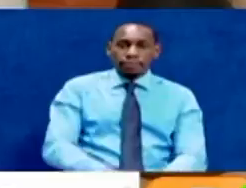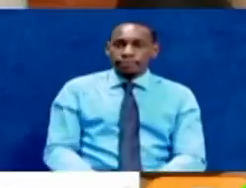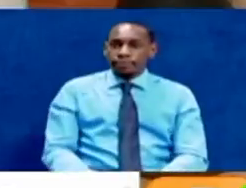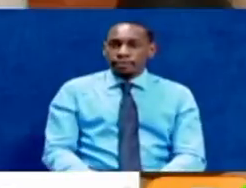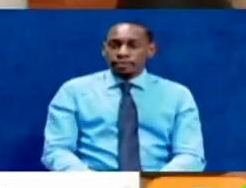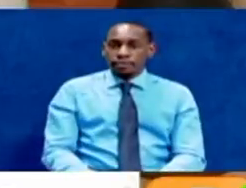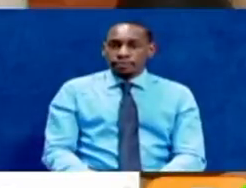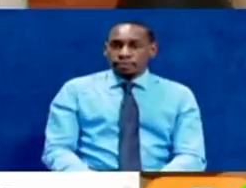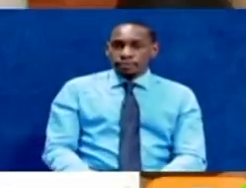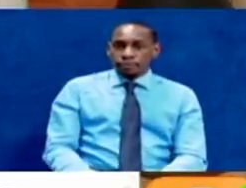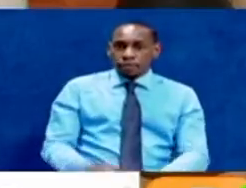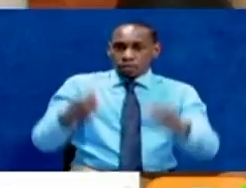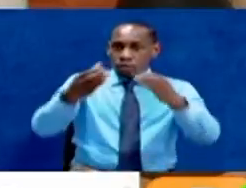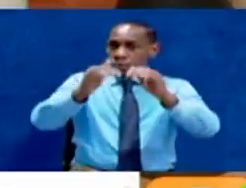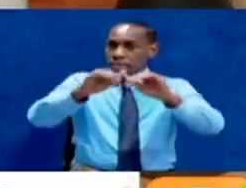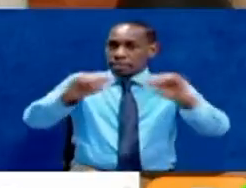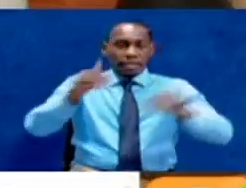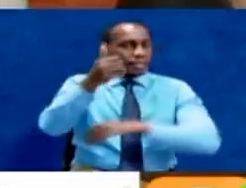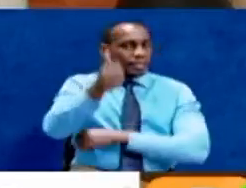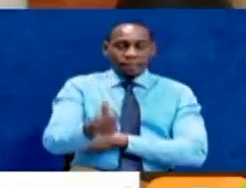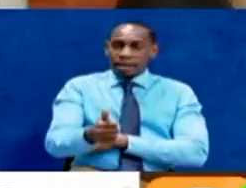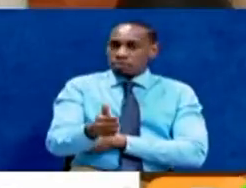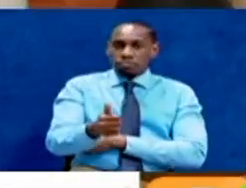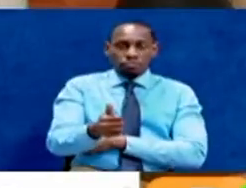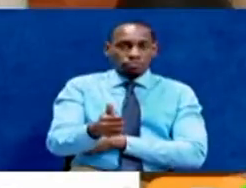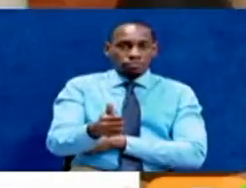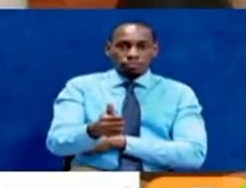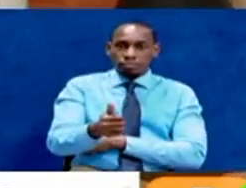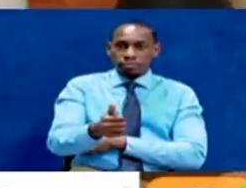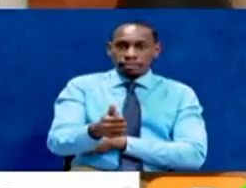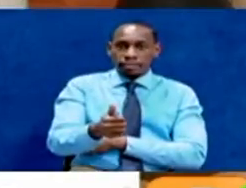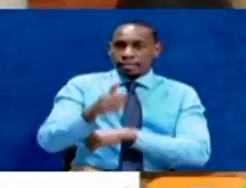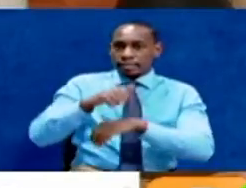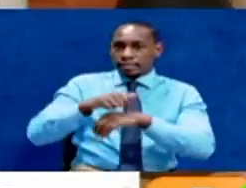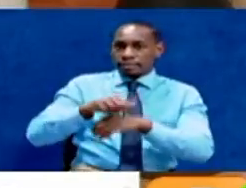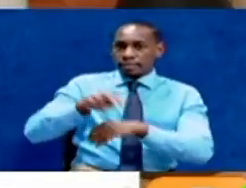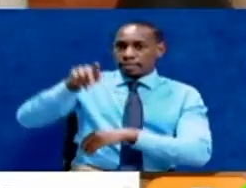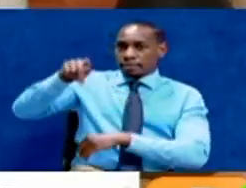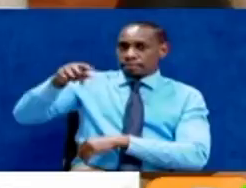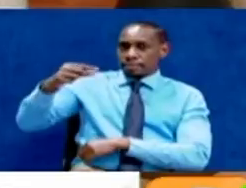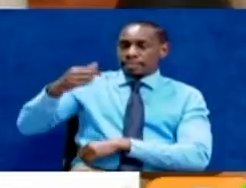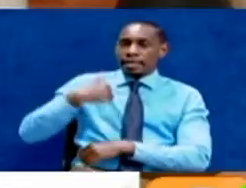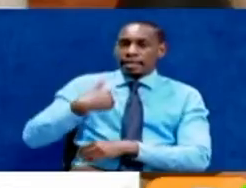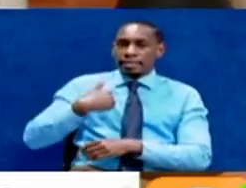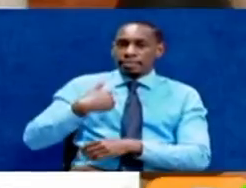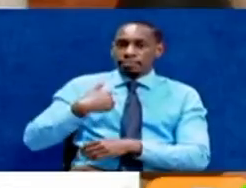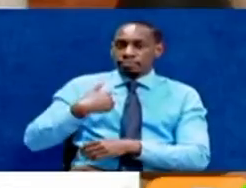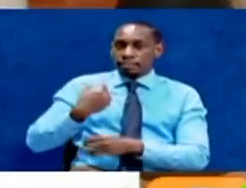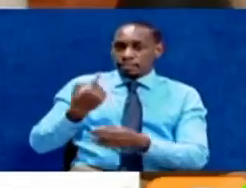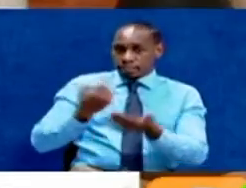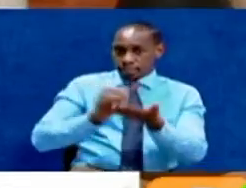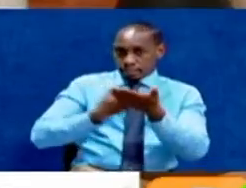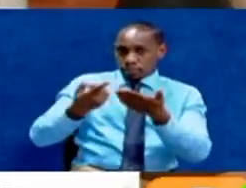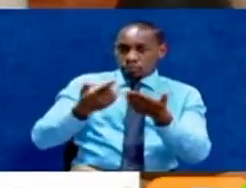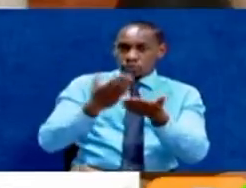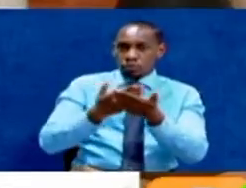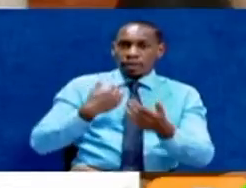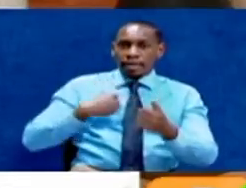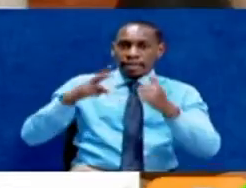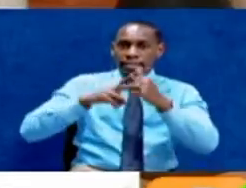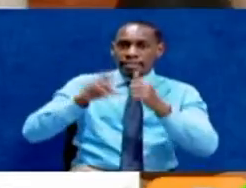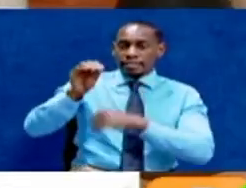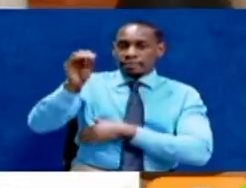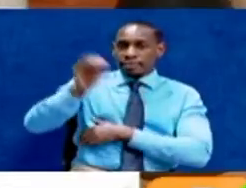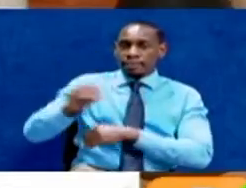First, I don't think the party is divided because when we just think about the meeting, the PG we had this week, we had actually close to